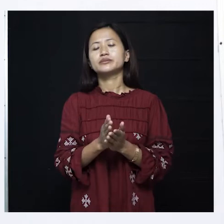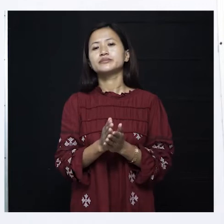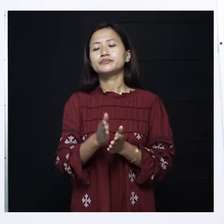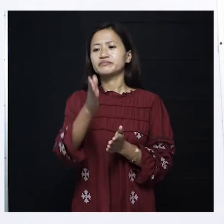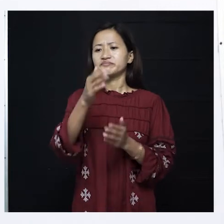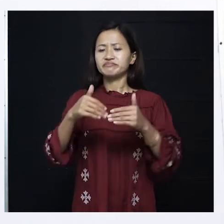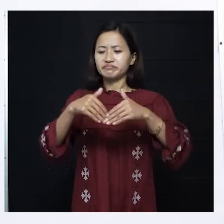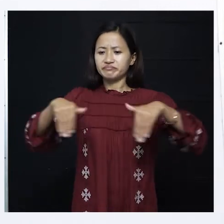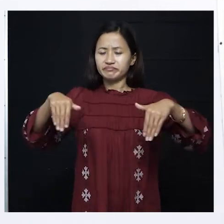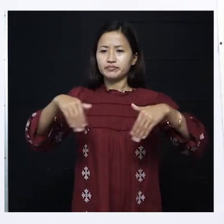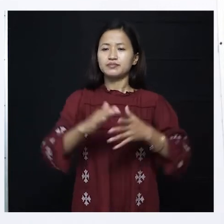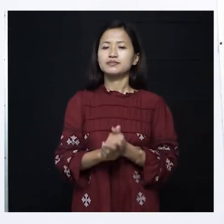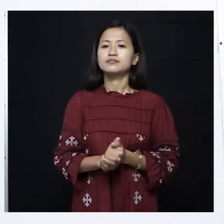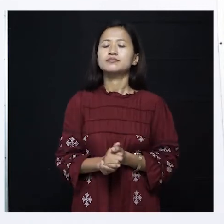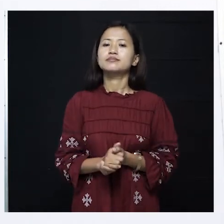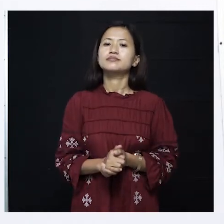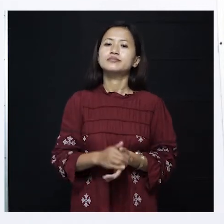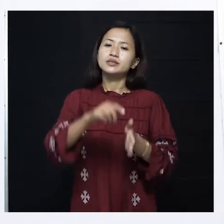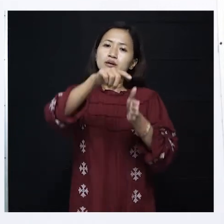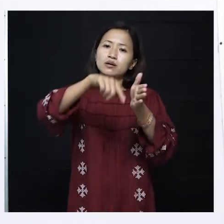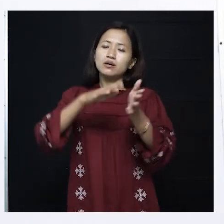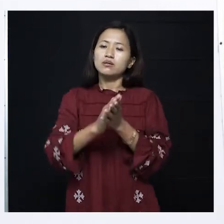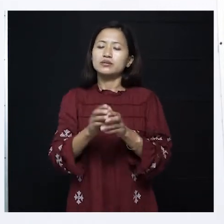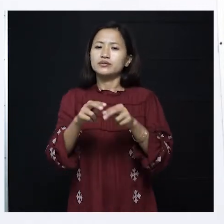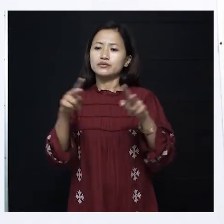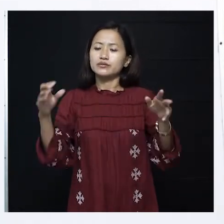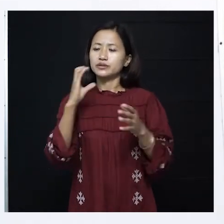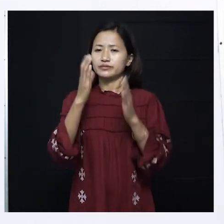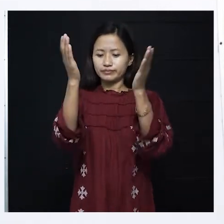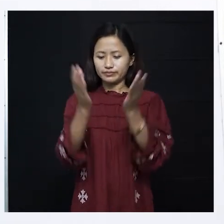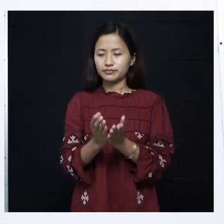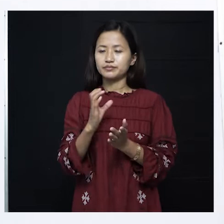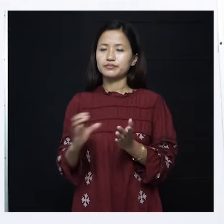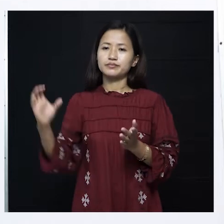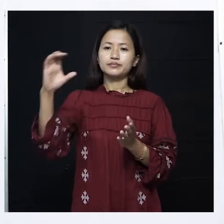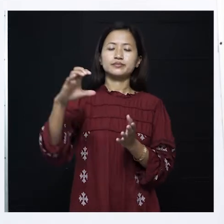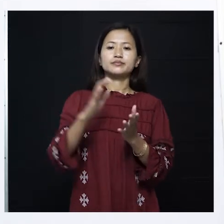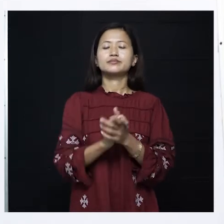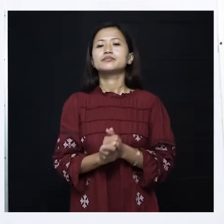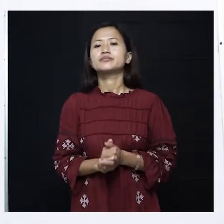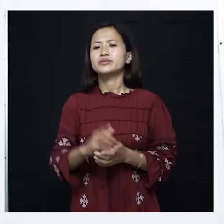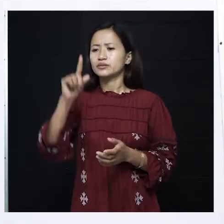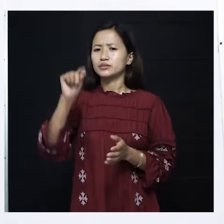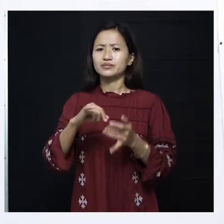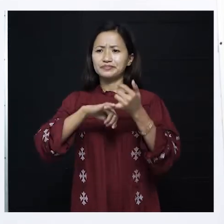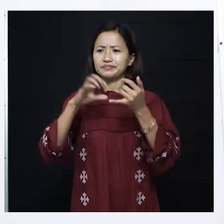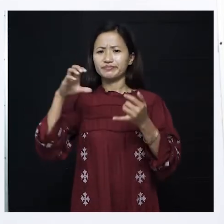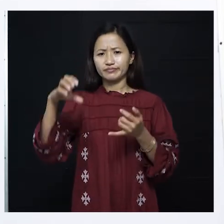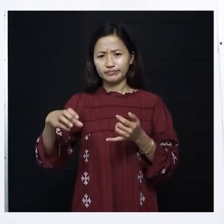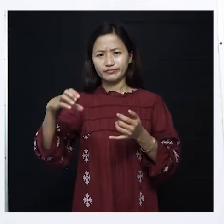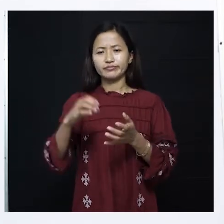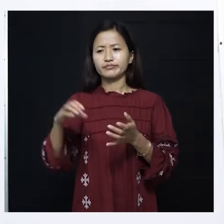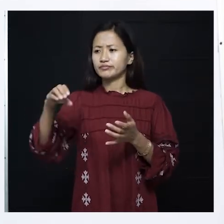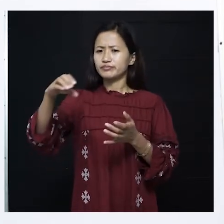between different countries, okay? Where it shows boundaries between different countries, or it can be to do with states, okay?